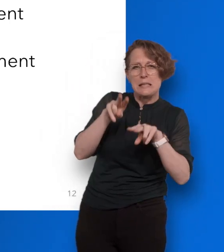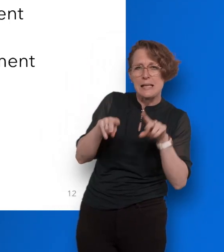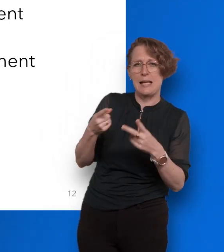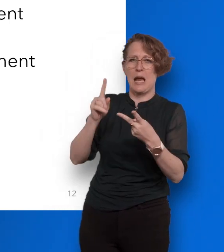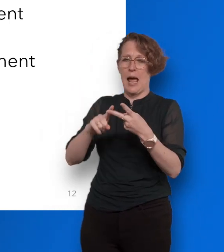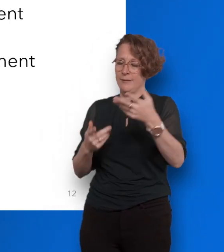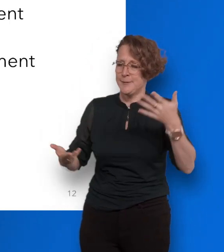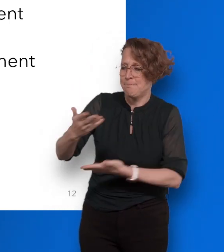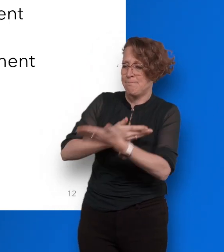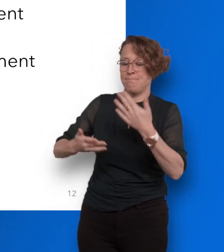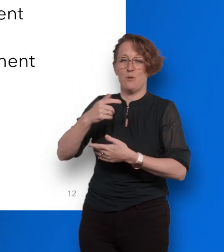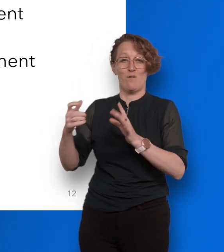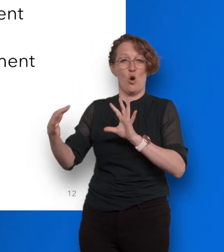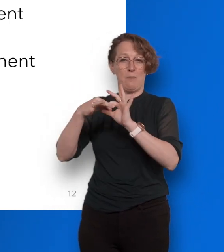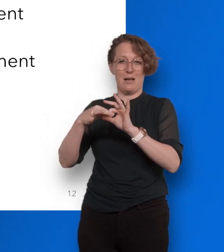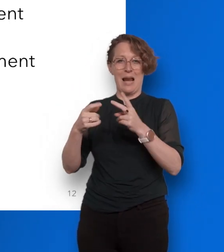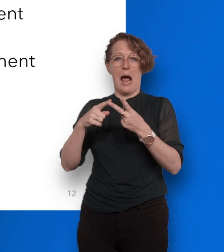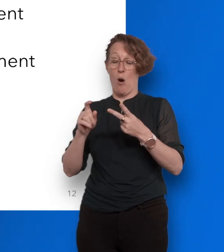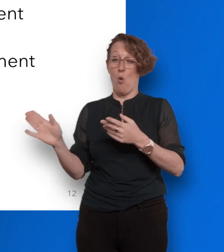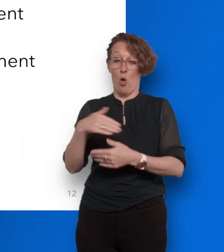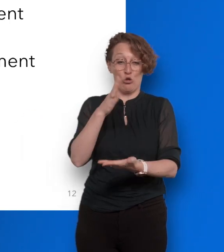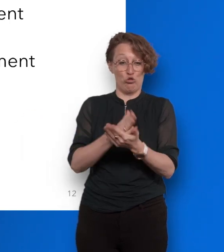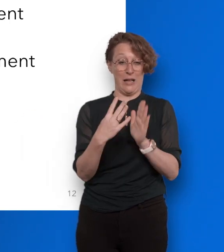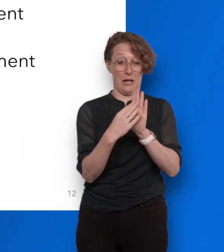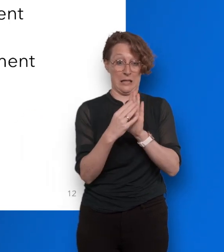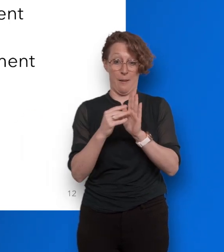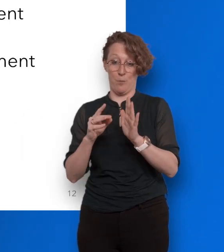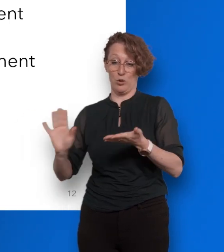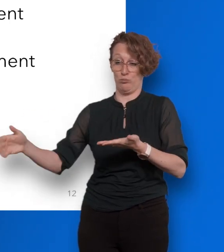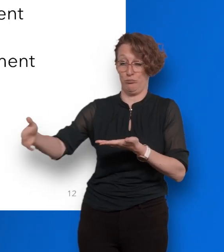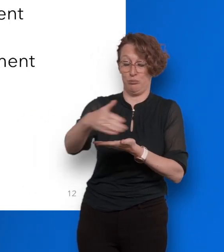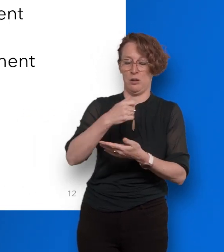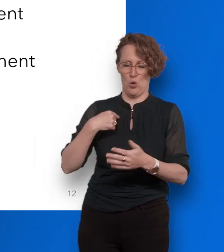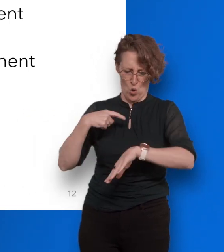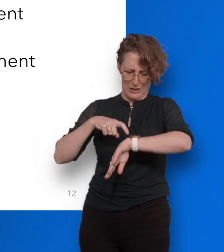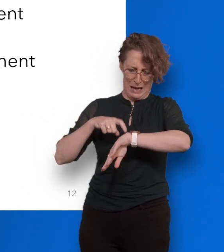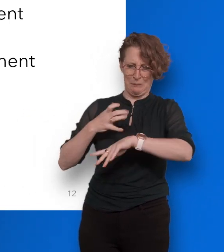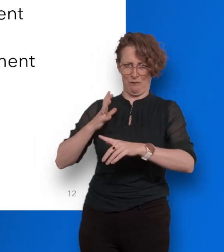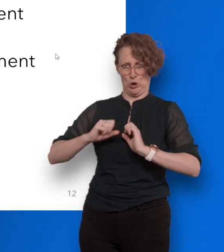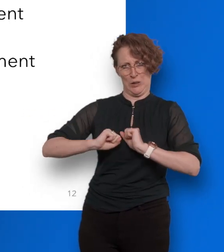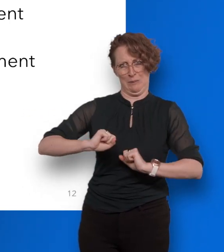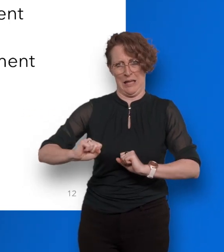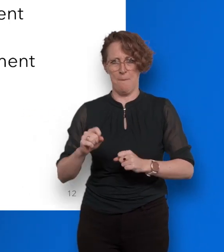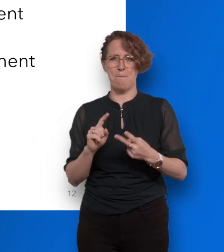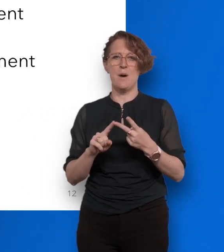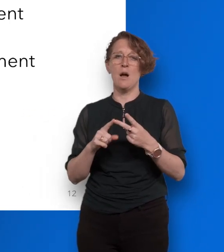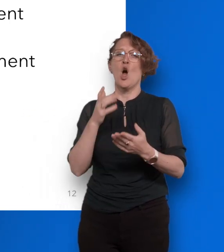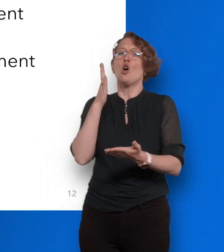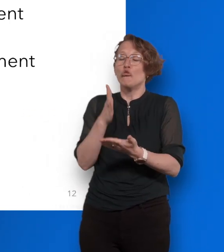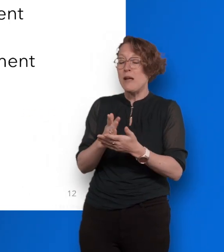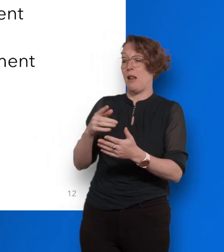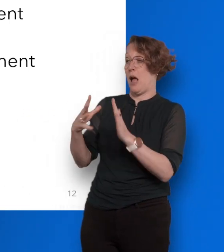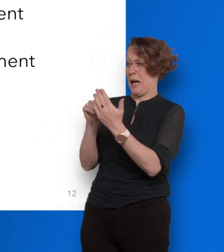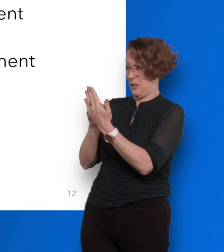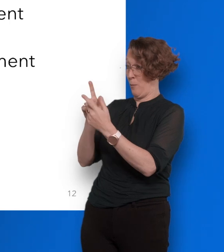applications? How do we really collate all these real life examples? I think I'm out of time, so I'll speed up. Collate these real